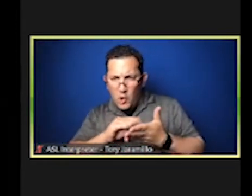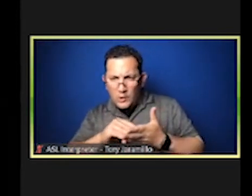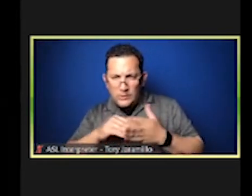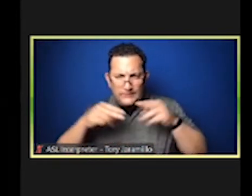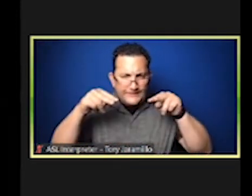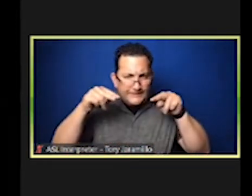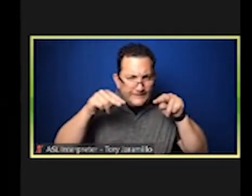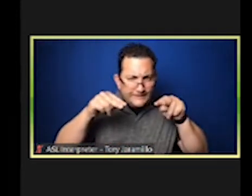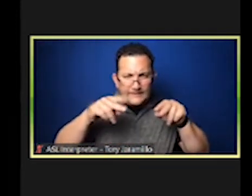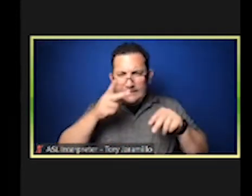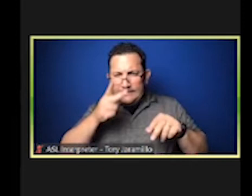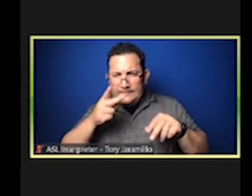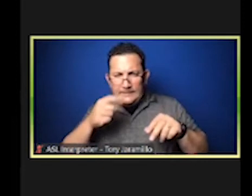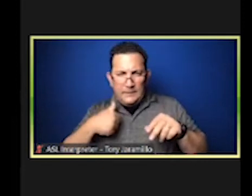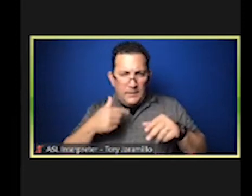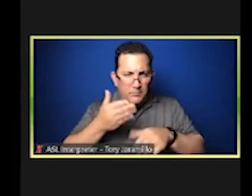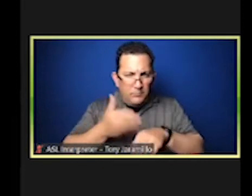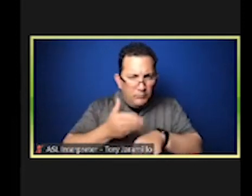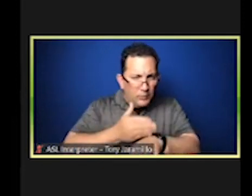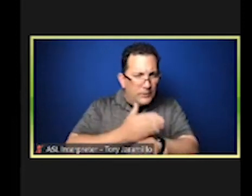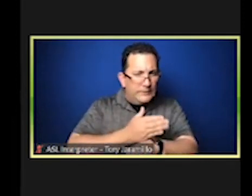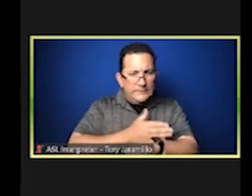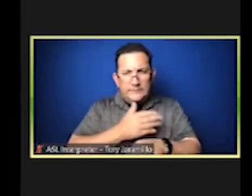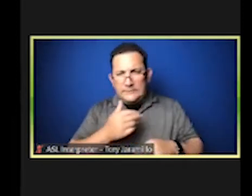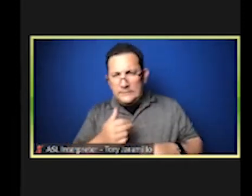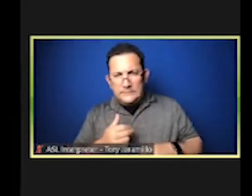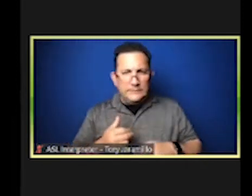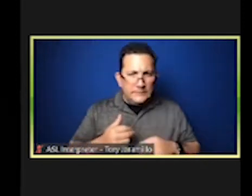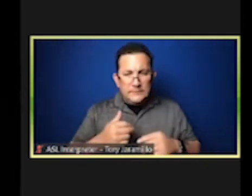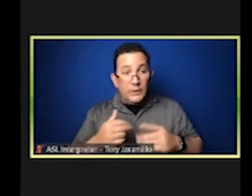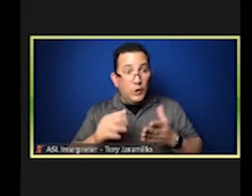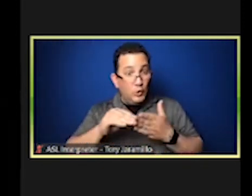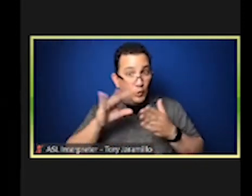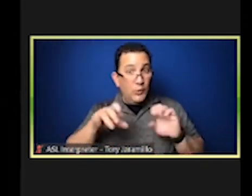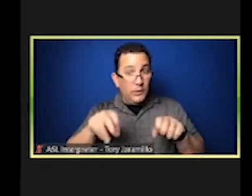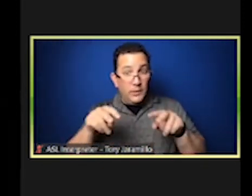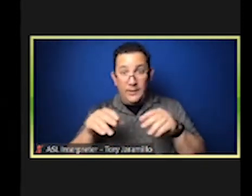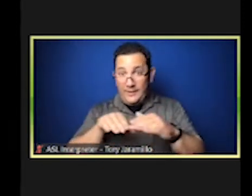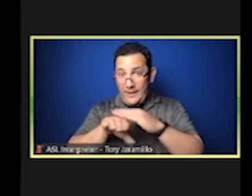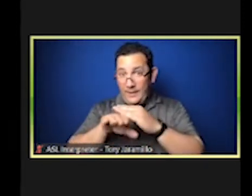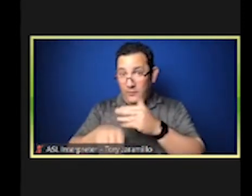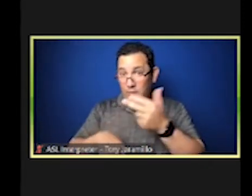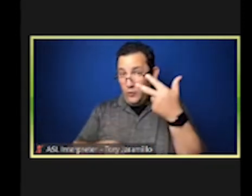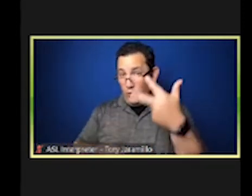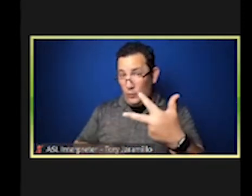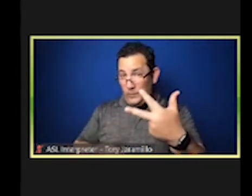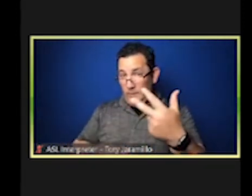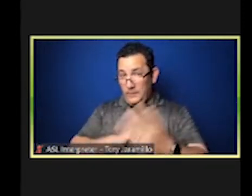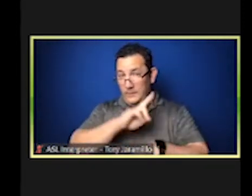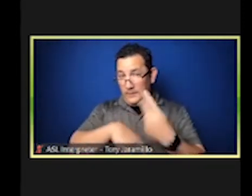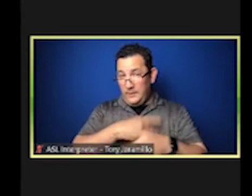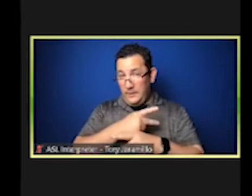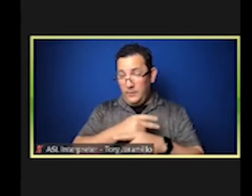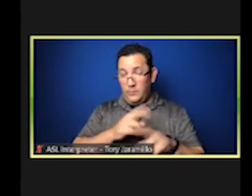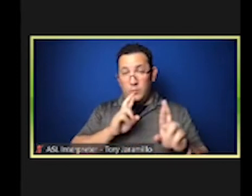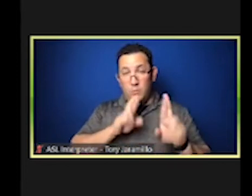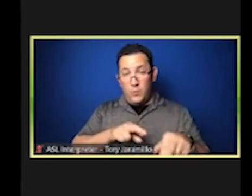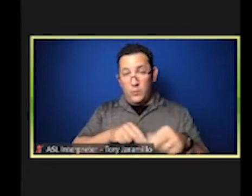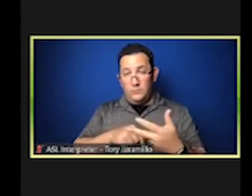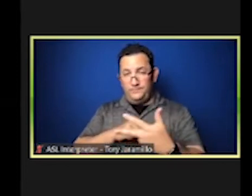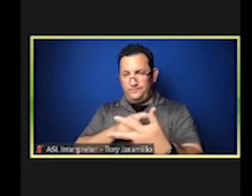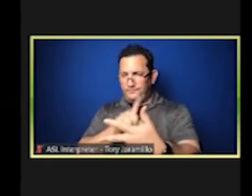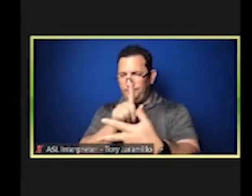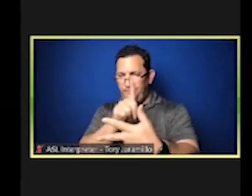students have access to 3 types of reports. The first report students will have access to